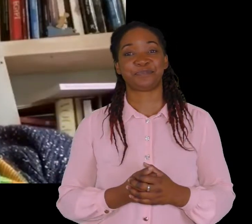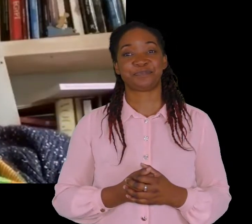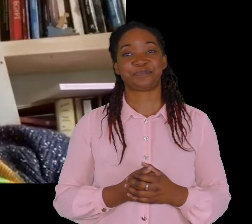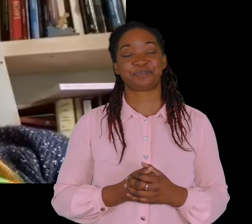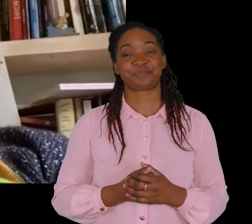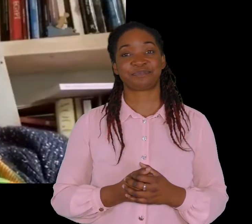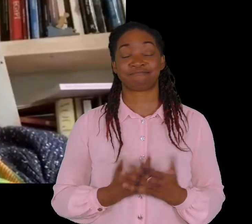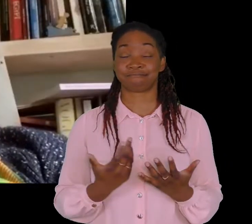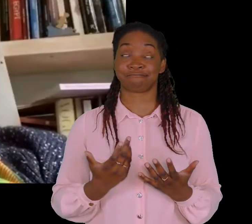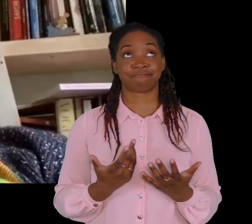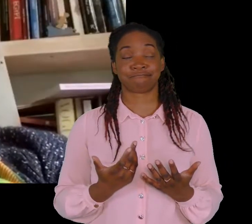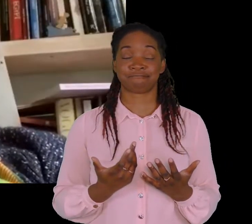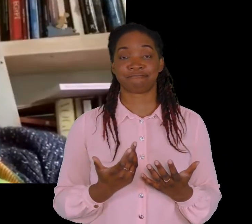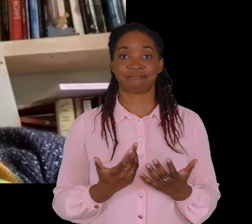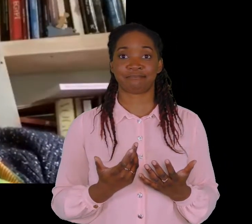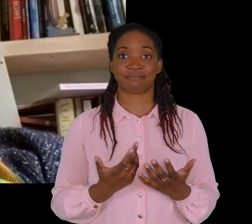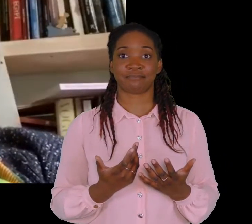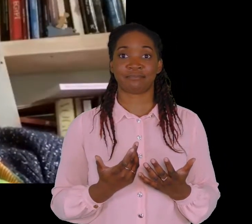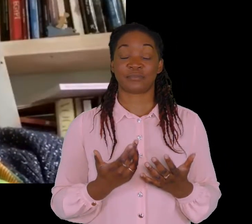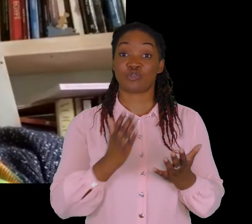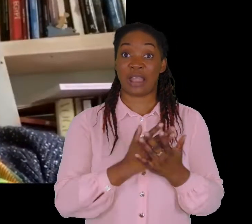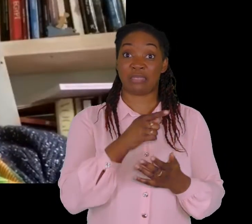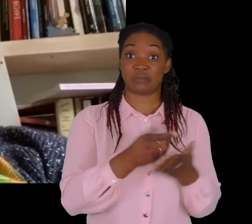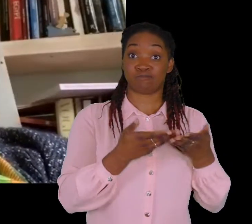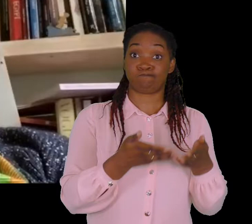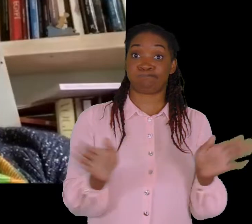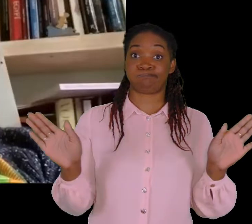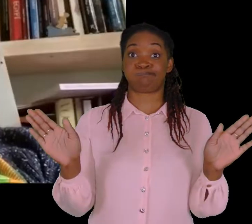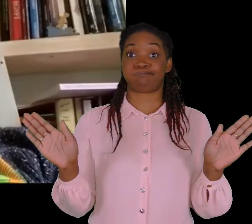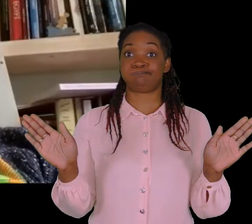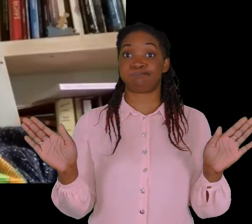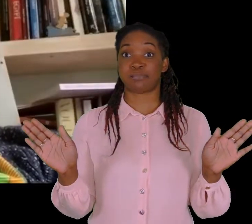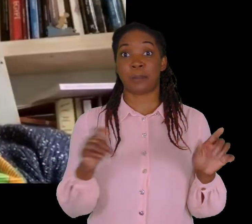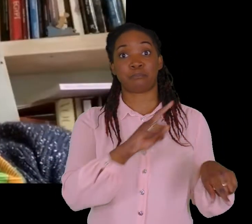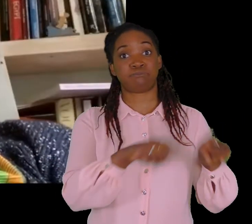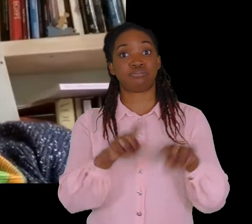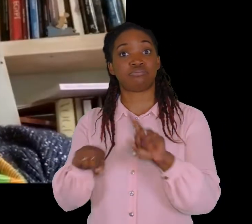opened itself up to many things, but also